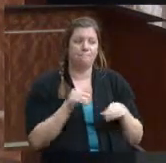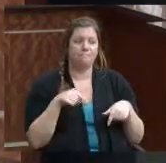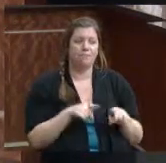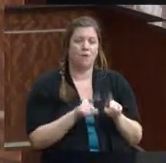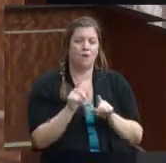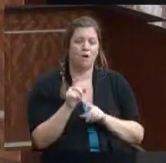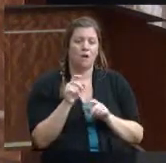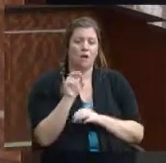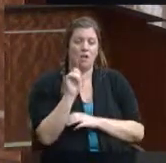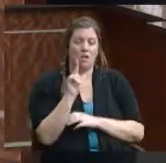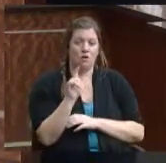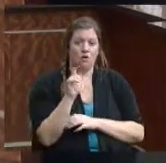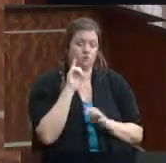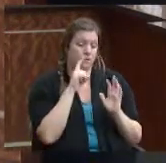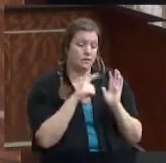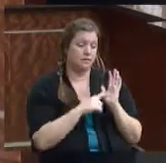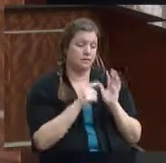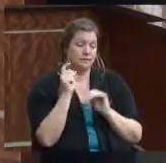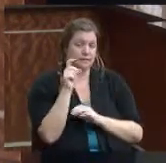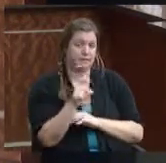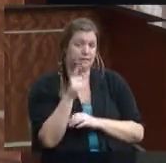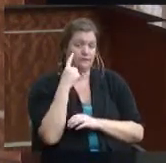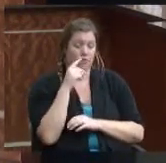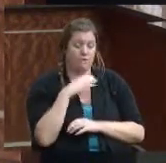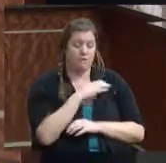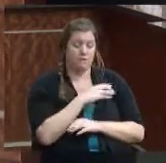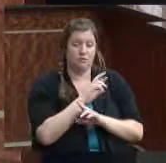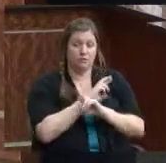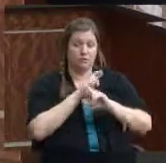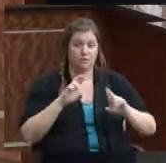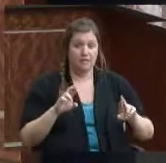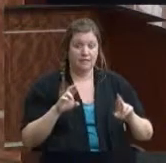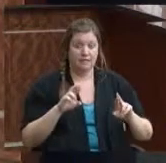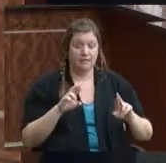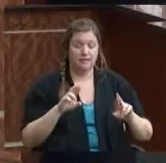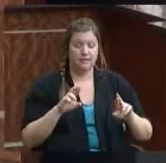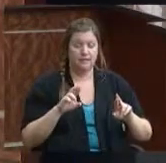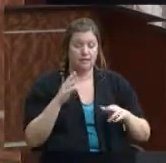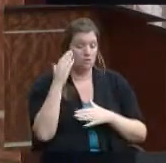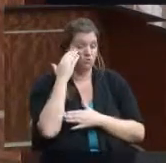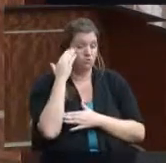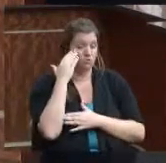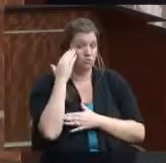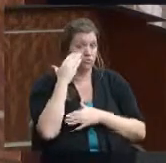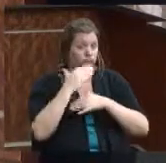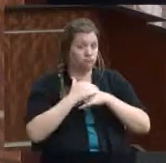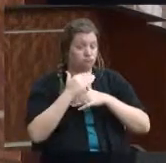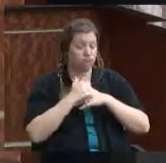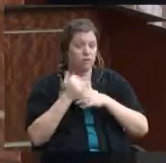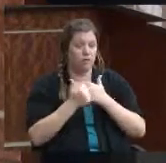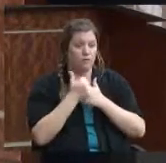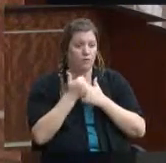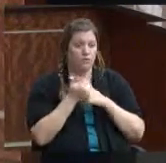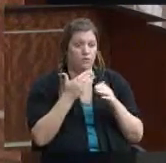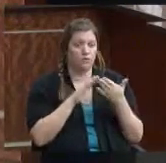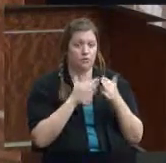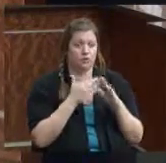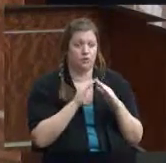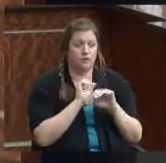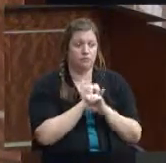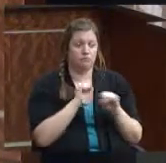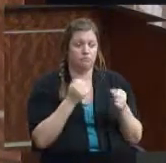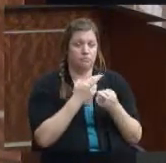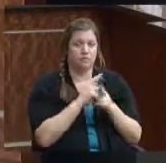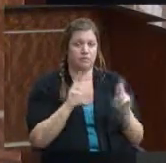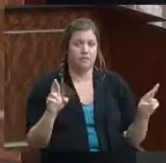Whereas the City of Laurel recognizes the need for our citizens to be prepared, alert, and aware of threats to our community's security and